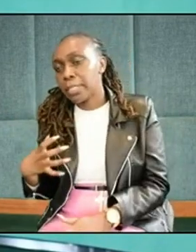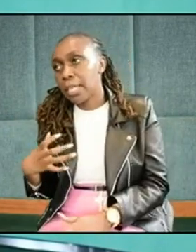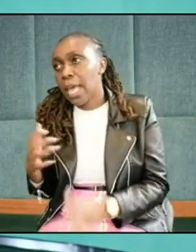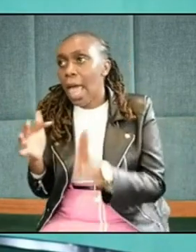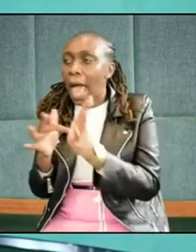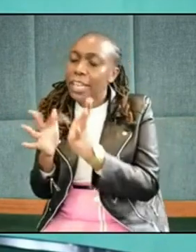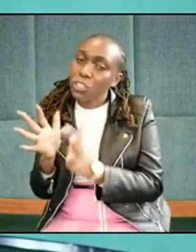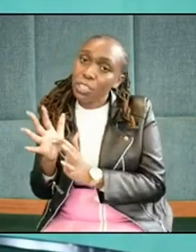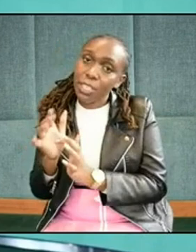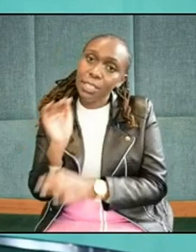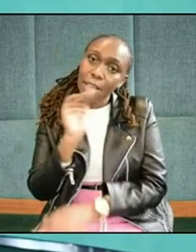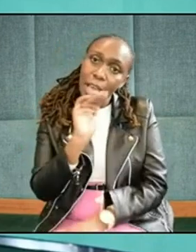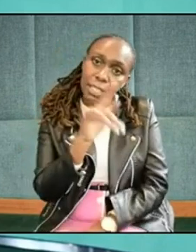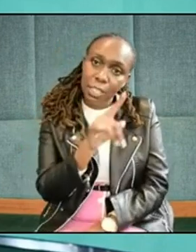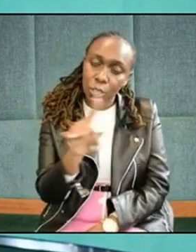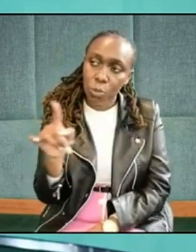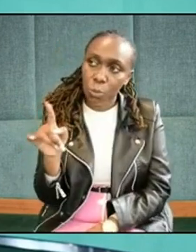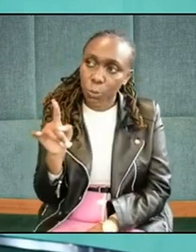Jesus asks a question.